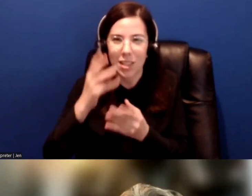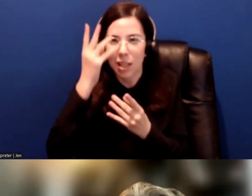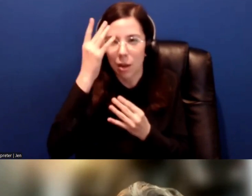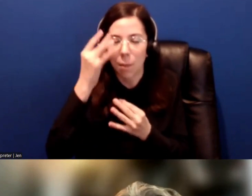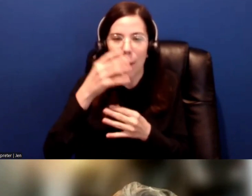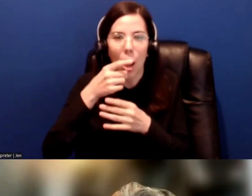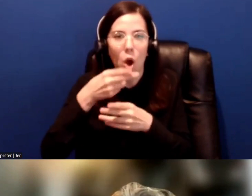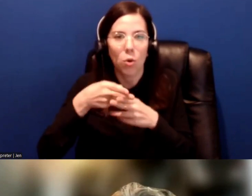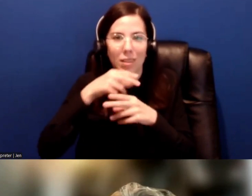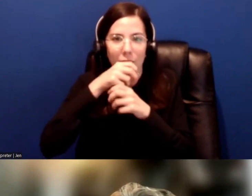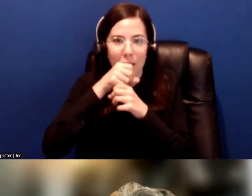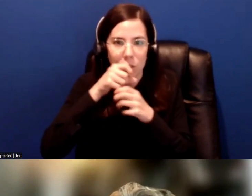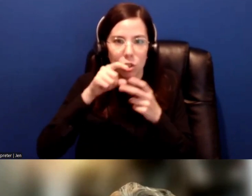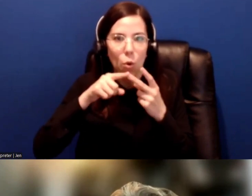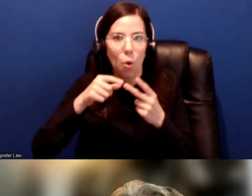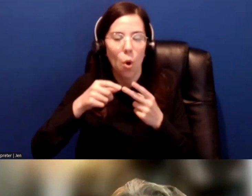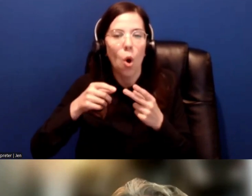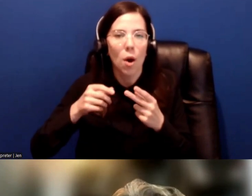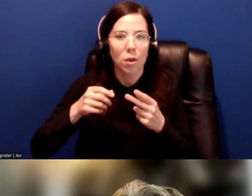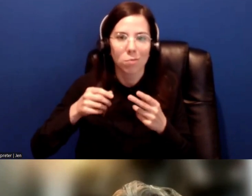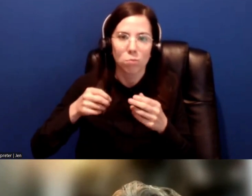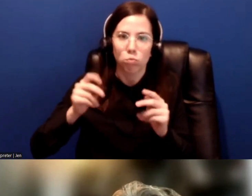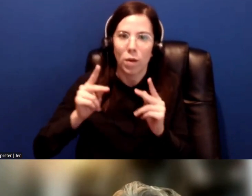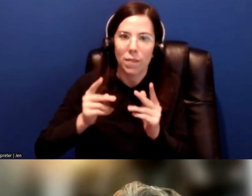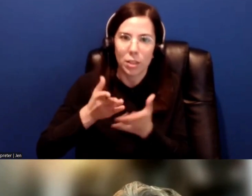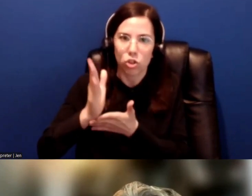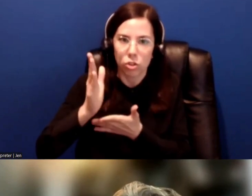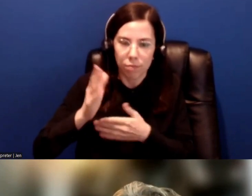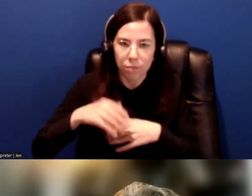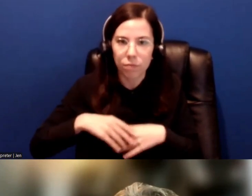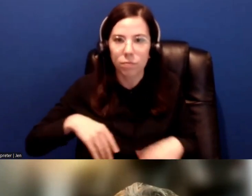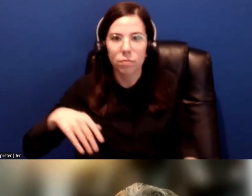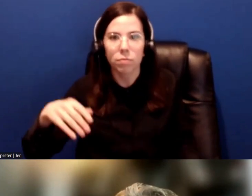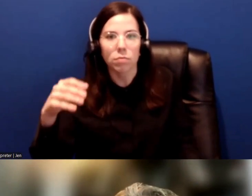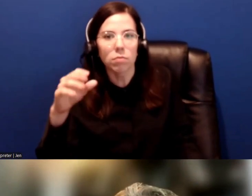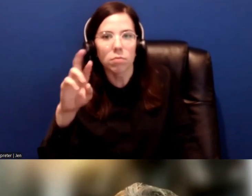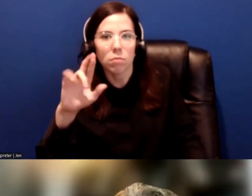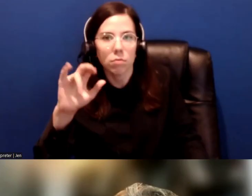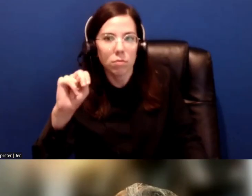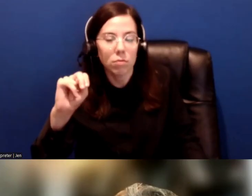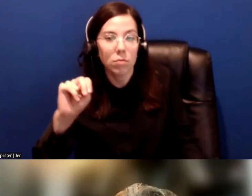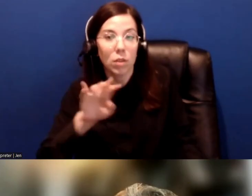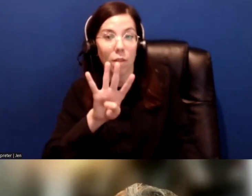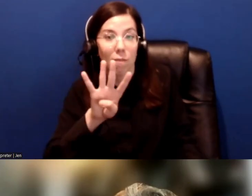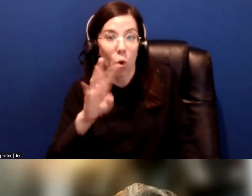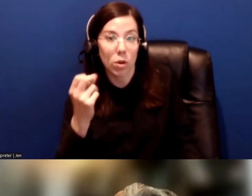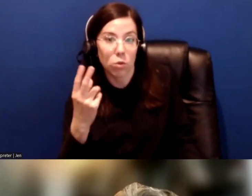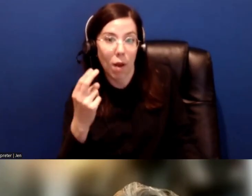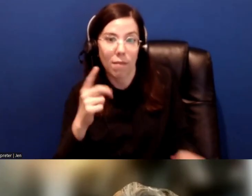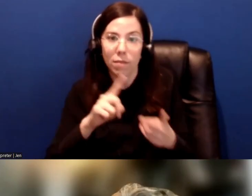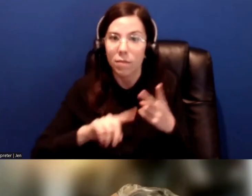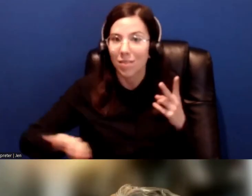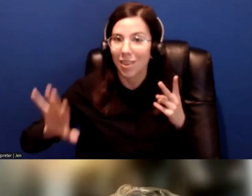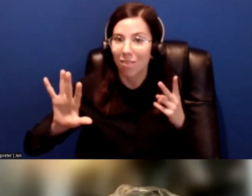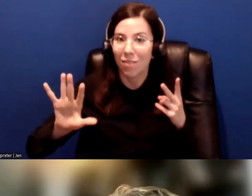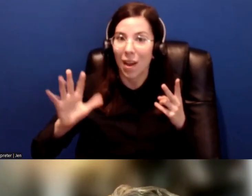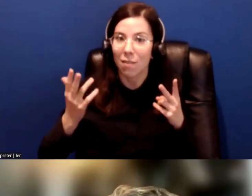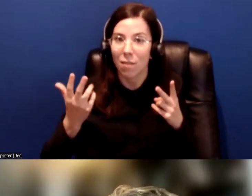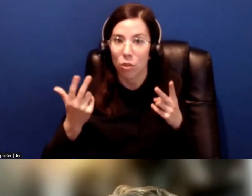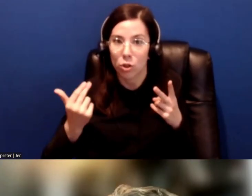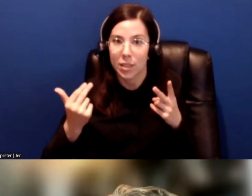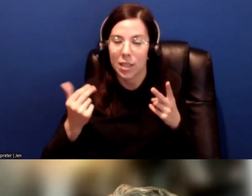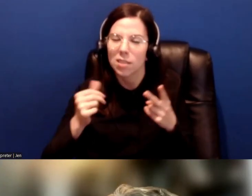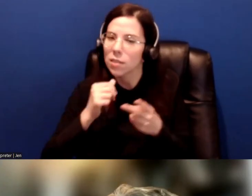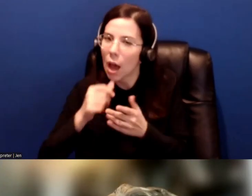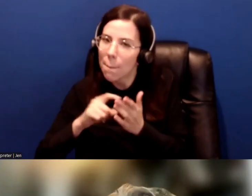privilege. Not that I'm aware of. So there is in the 412 context and also in the 513 context, although not